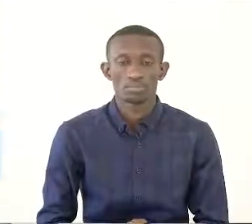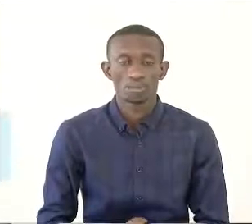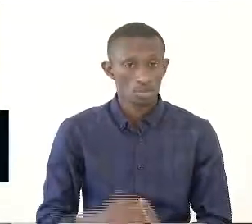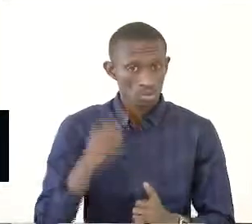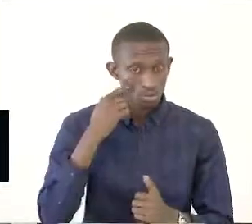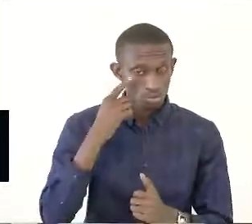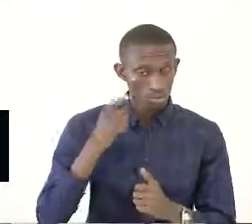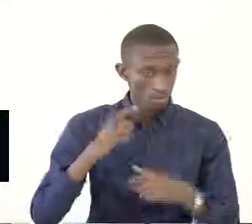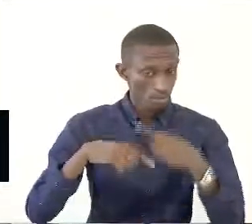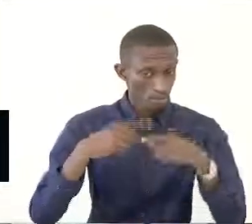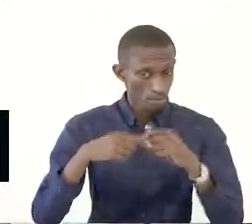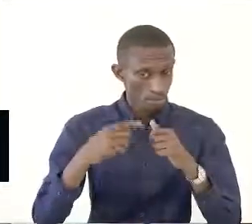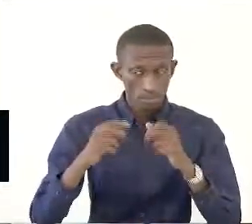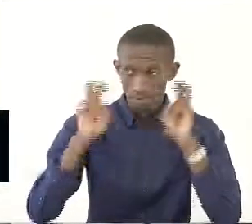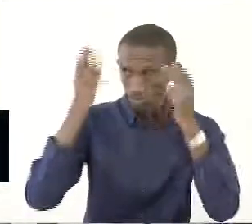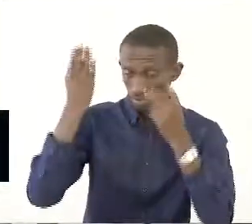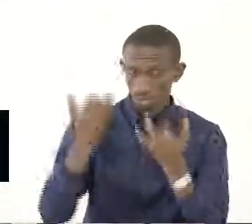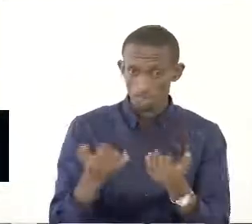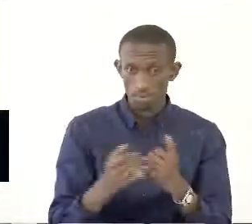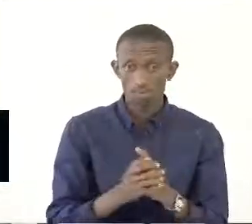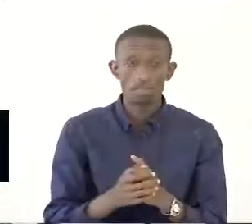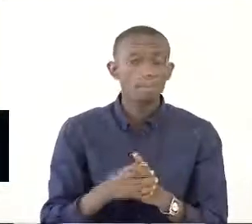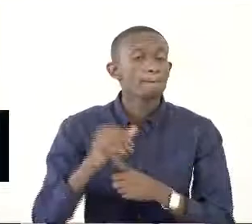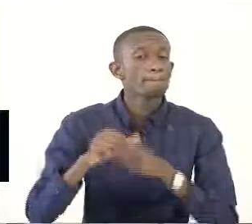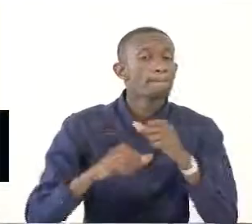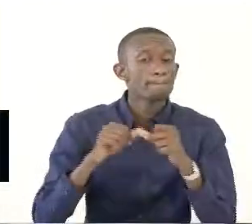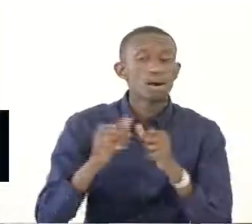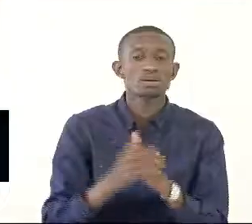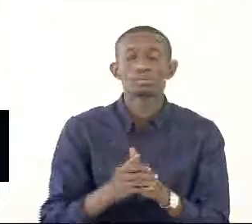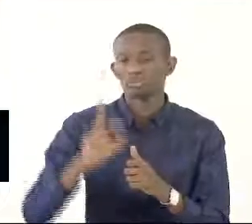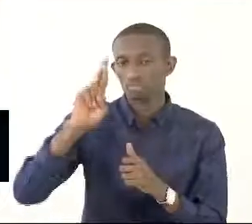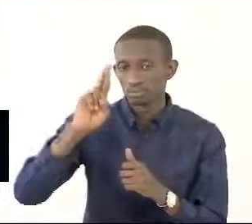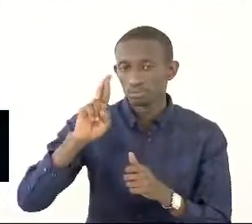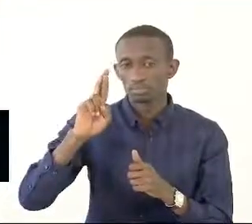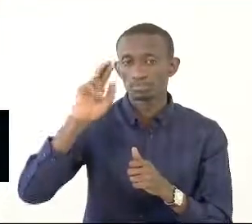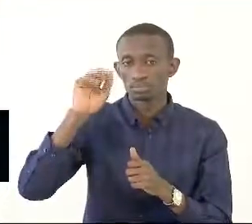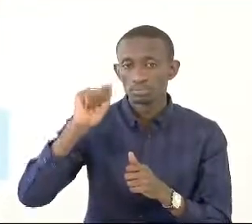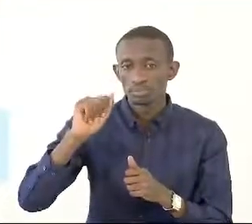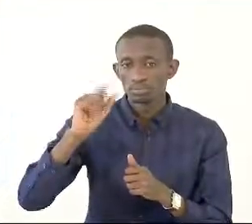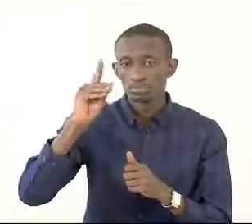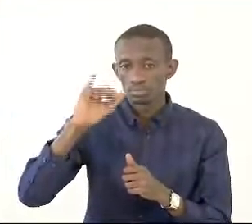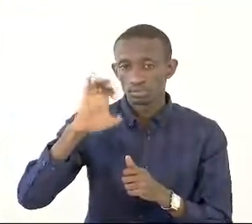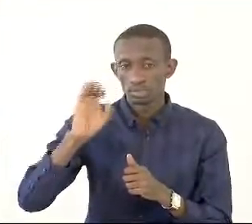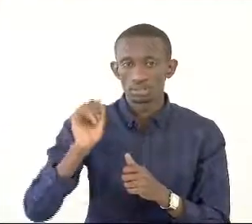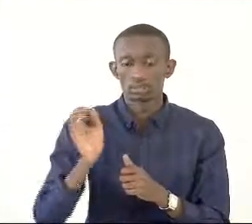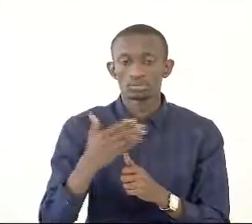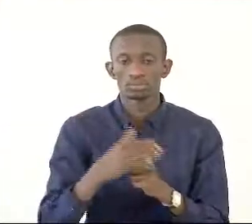as a lesson of today is about radiation detectors